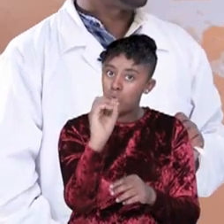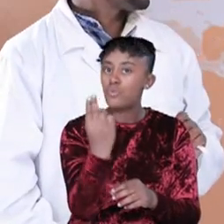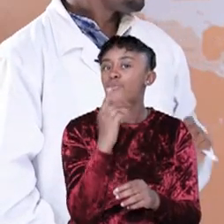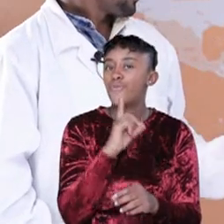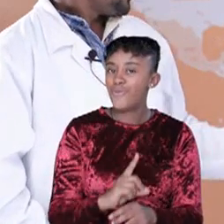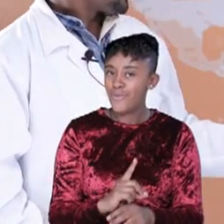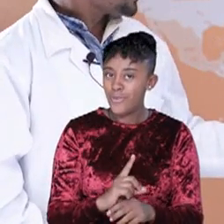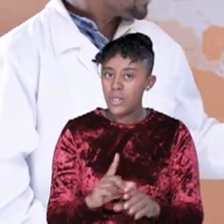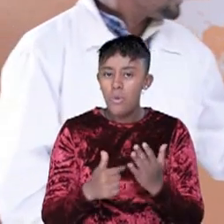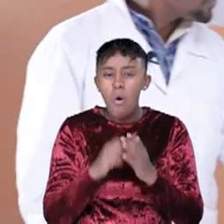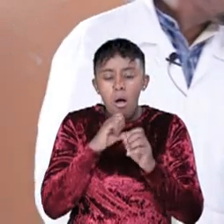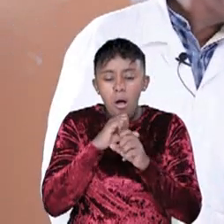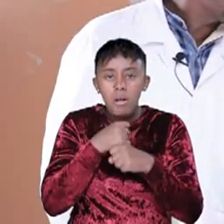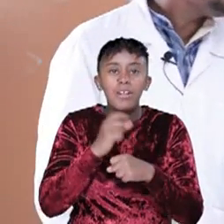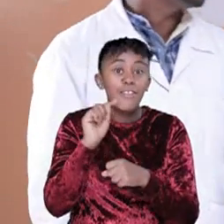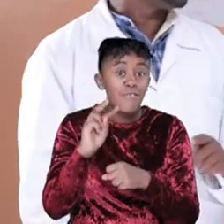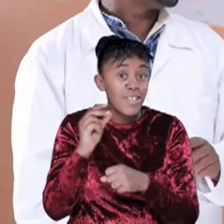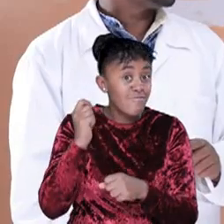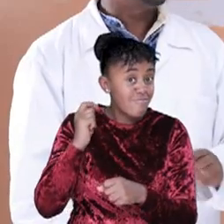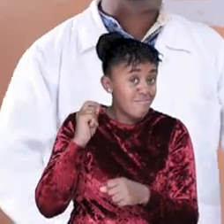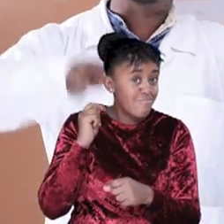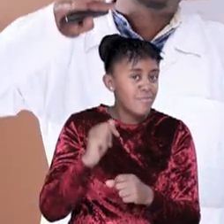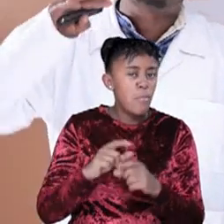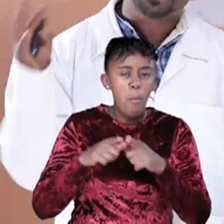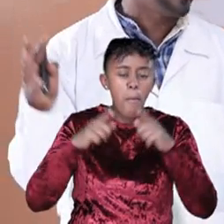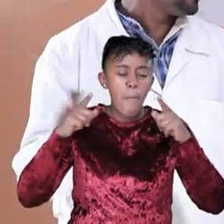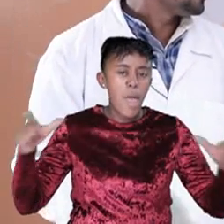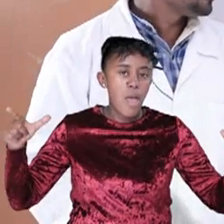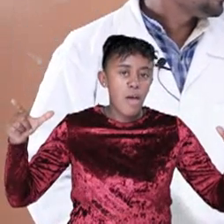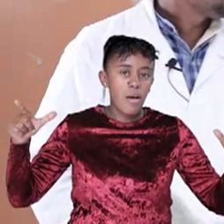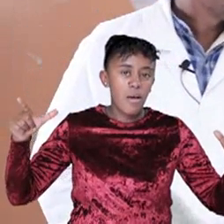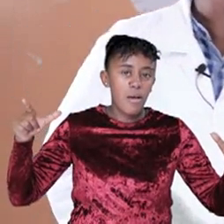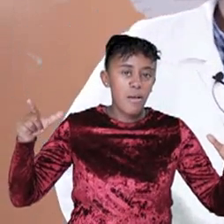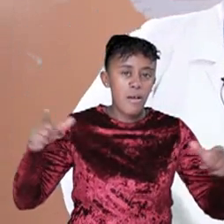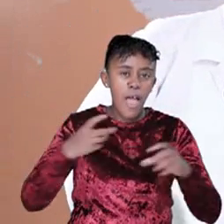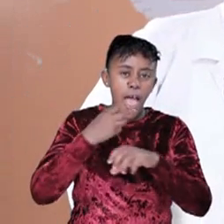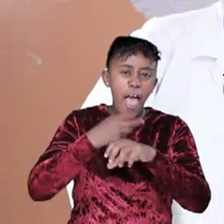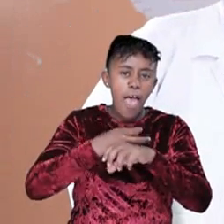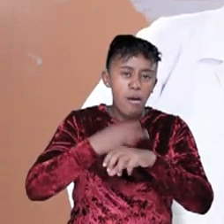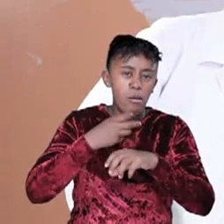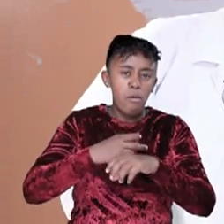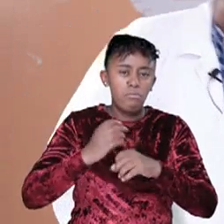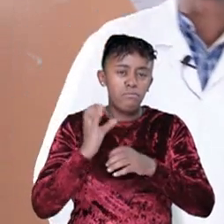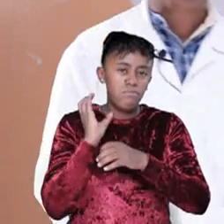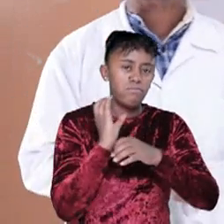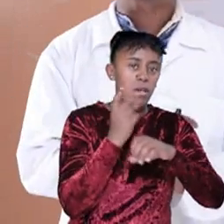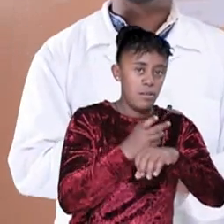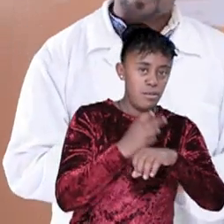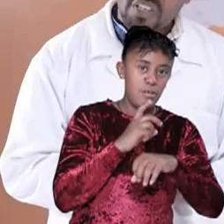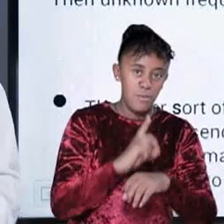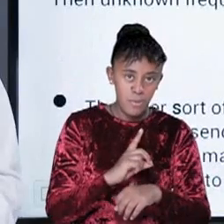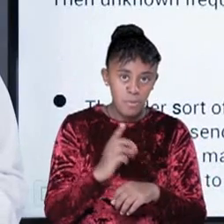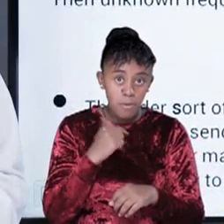oscilloscope. So the older sort of television, which is a big, heavy tube, is similar to cathode